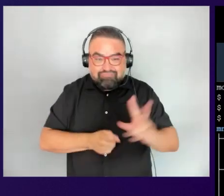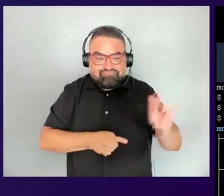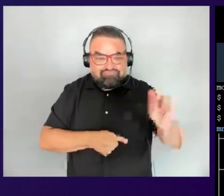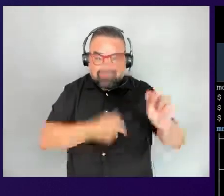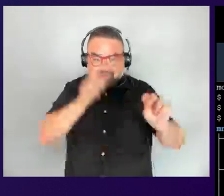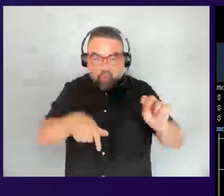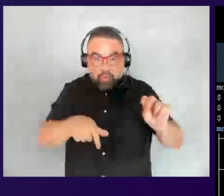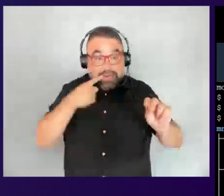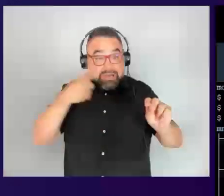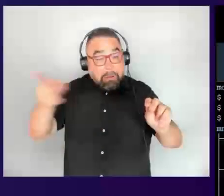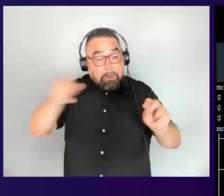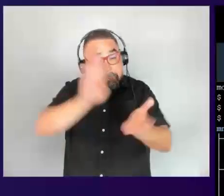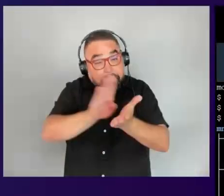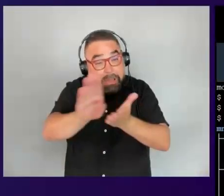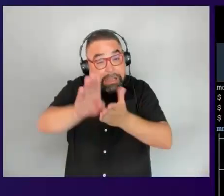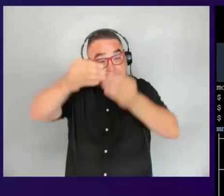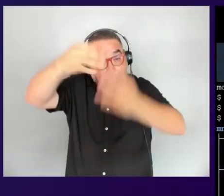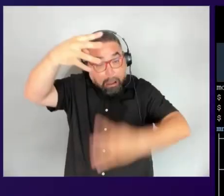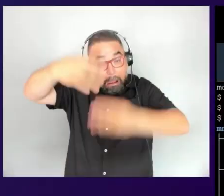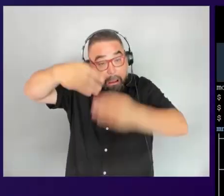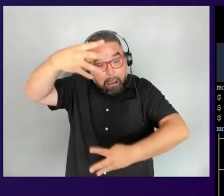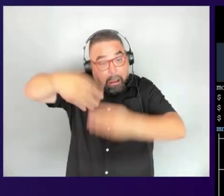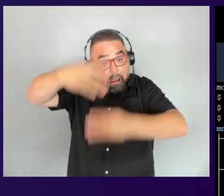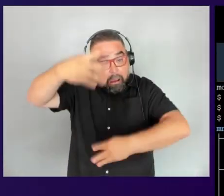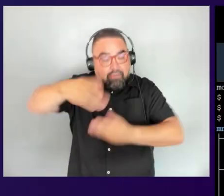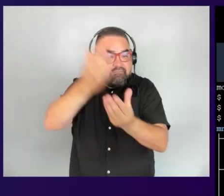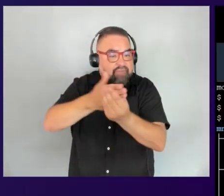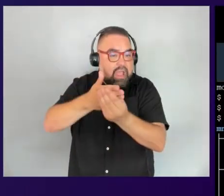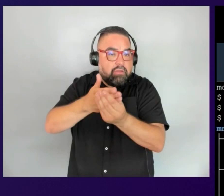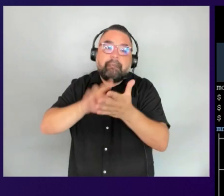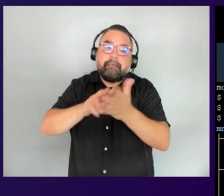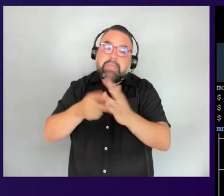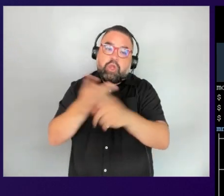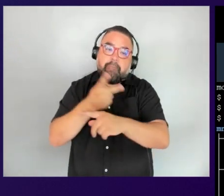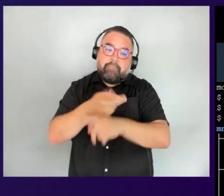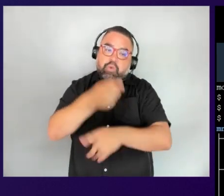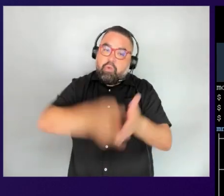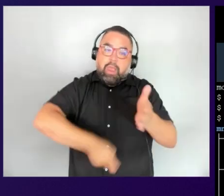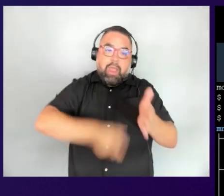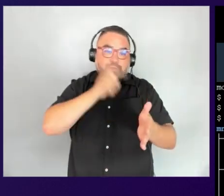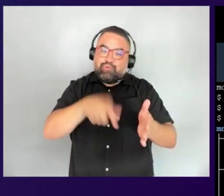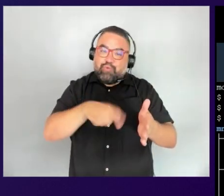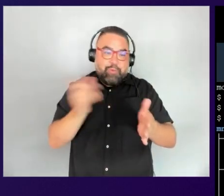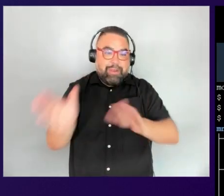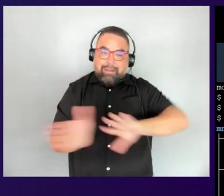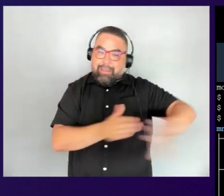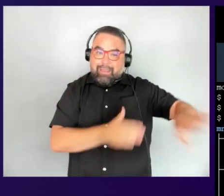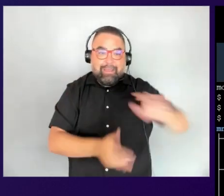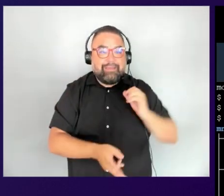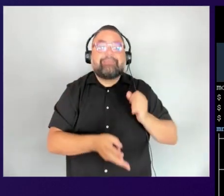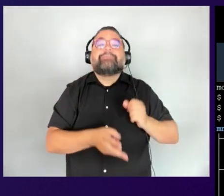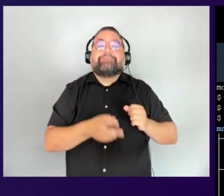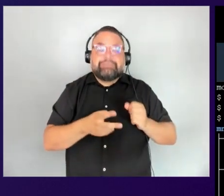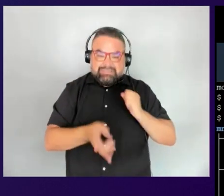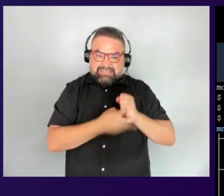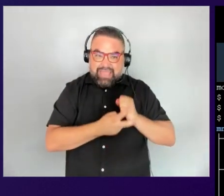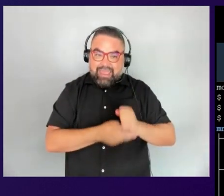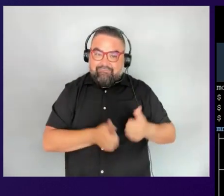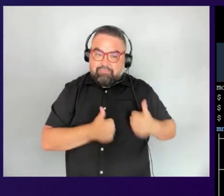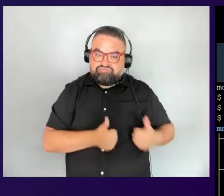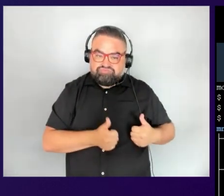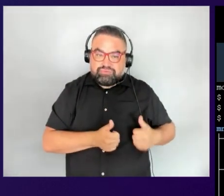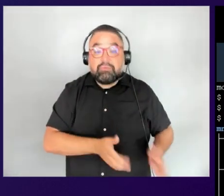of files, this really saves a lot of compute costs for customers. Now, let me quickly verify that the test.gz